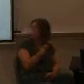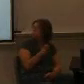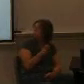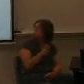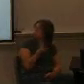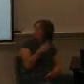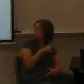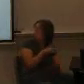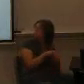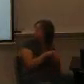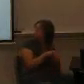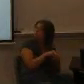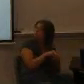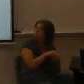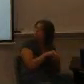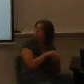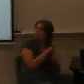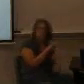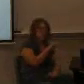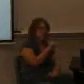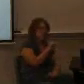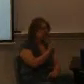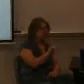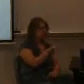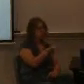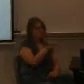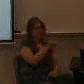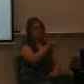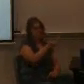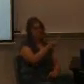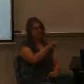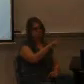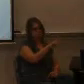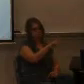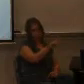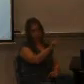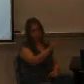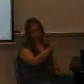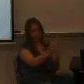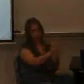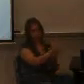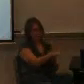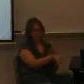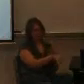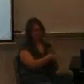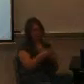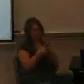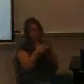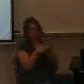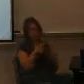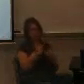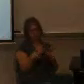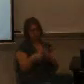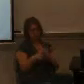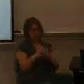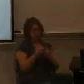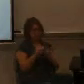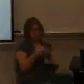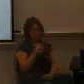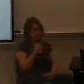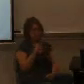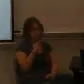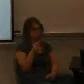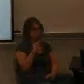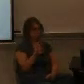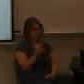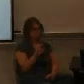this would include the mosses and liverworts and those types of plants. And then this is, just a review from an organism,